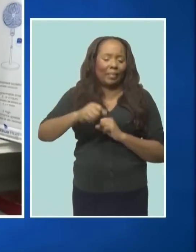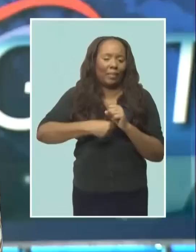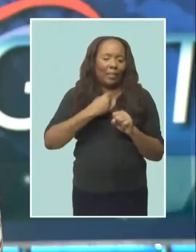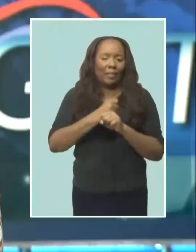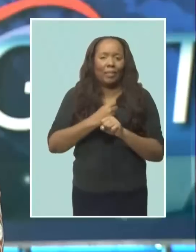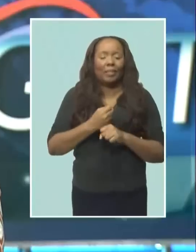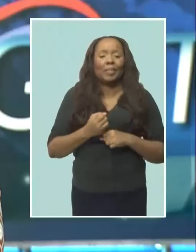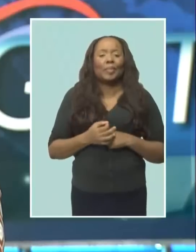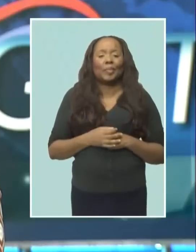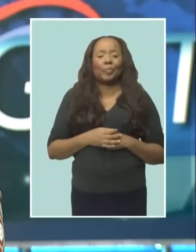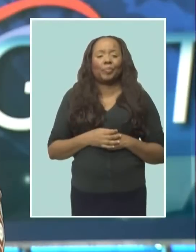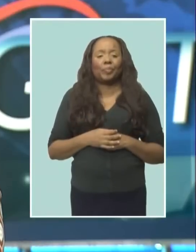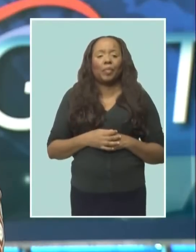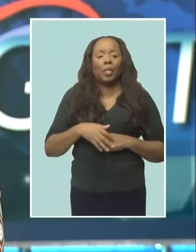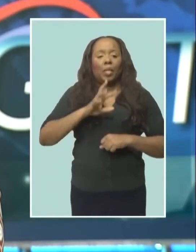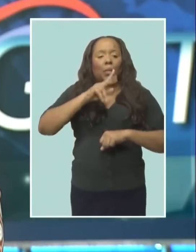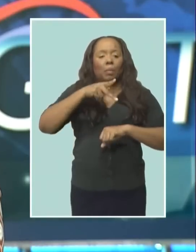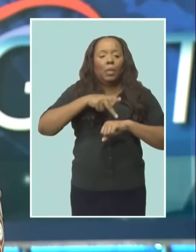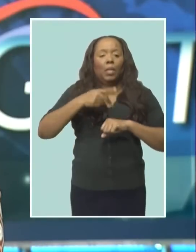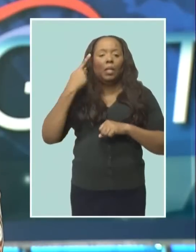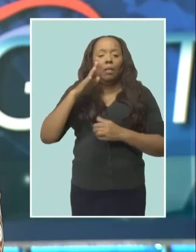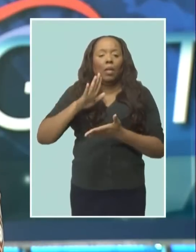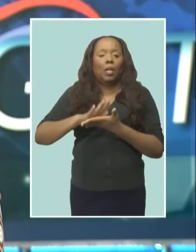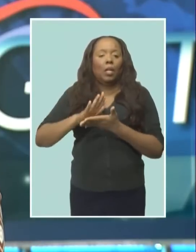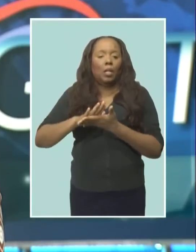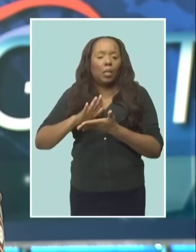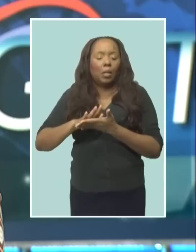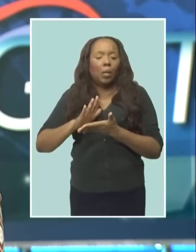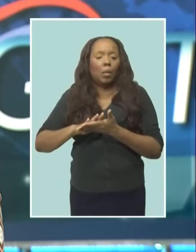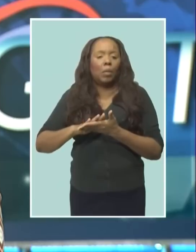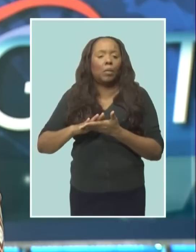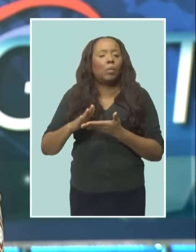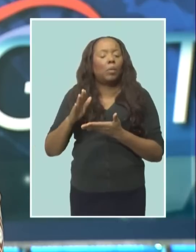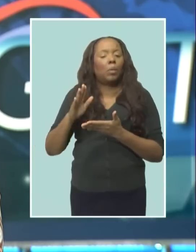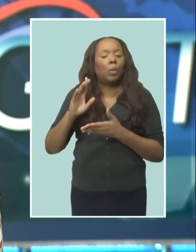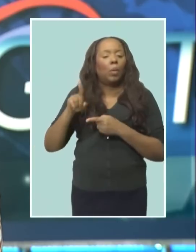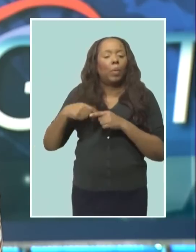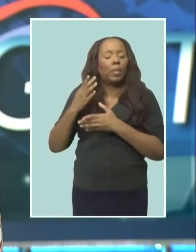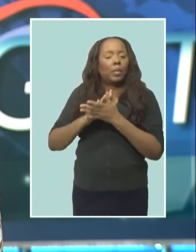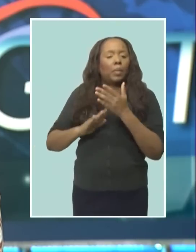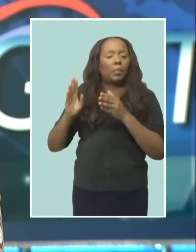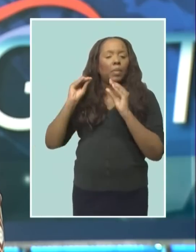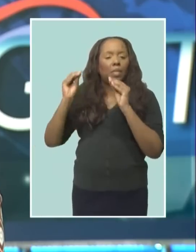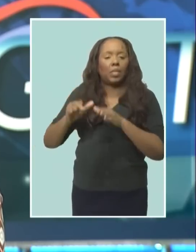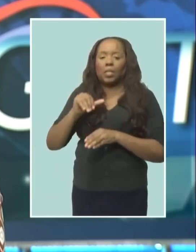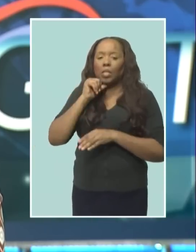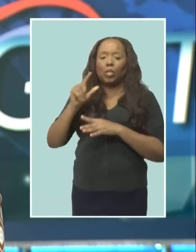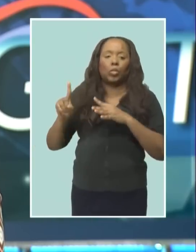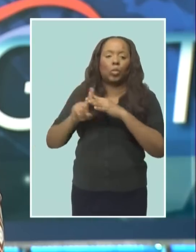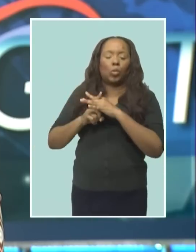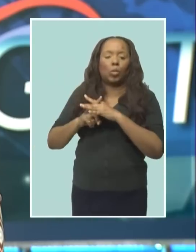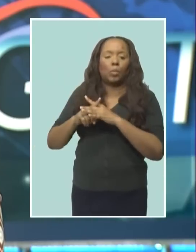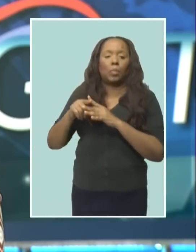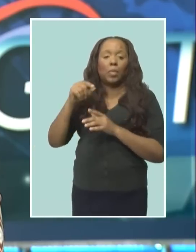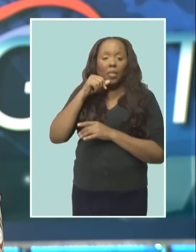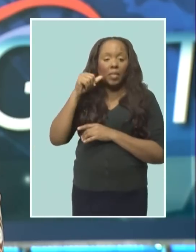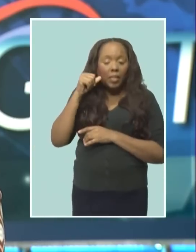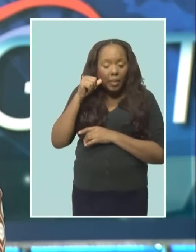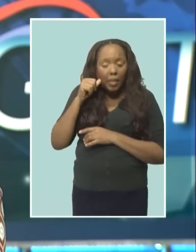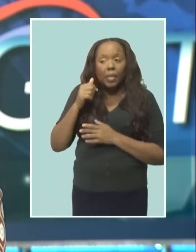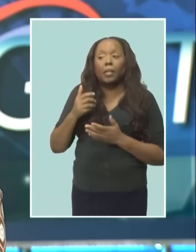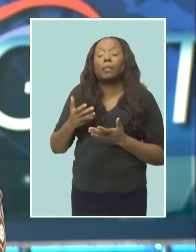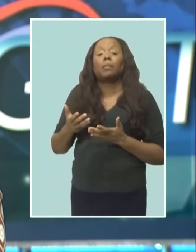News. Principals of schools impacted by the Barbados Union of Teachers strike action managed on the second day of teacher